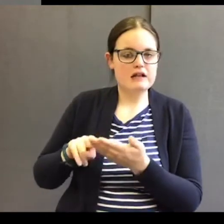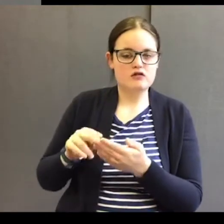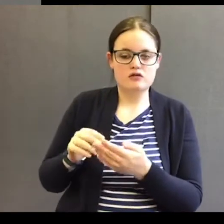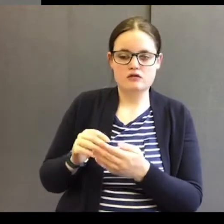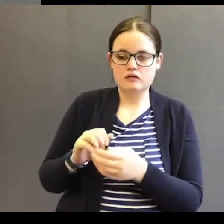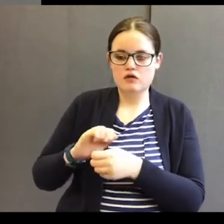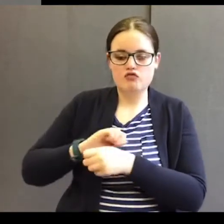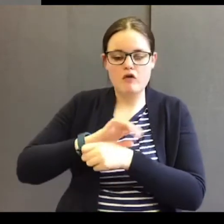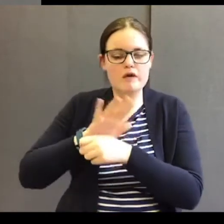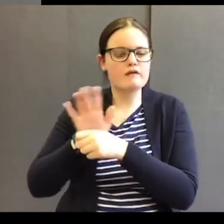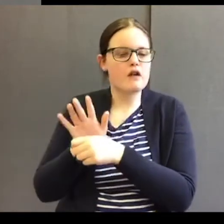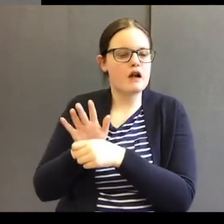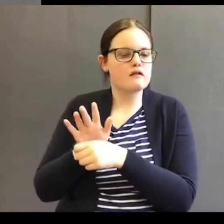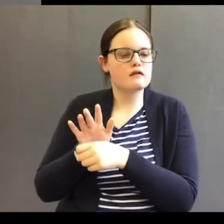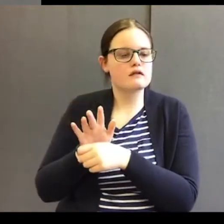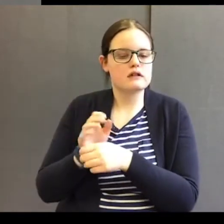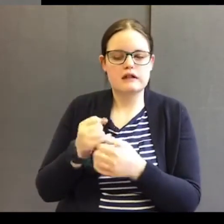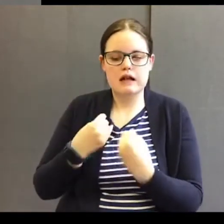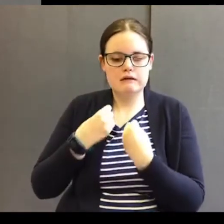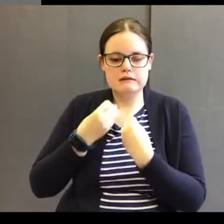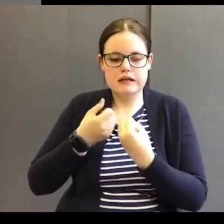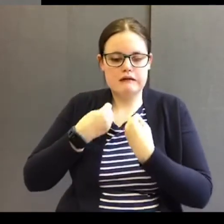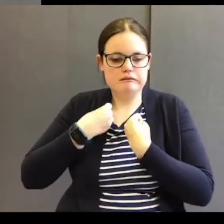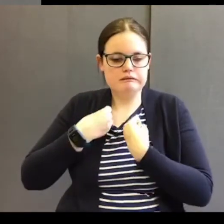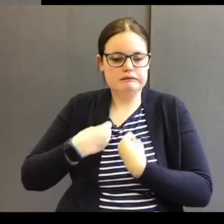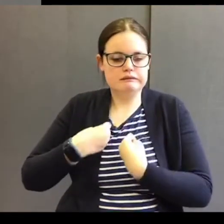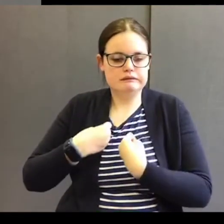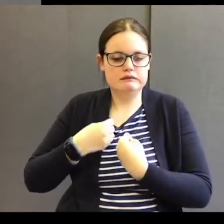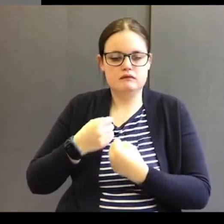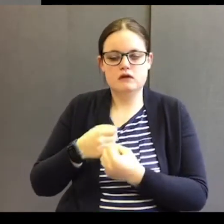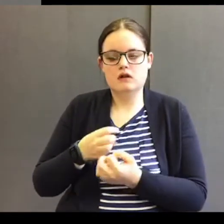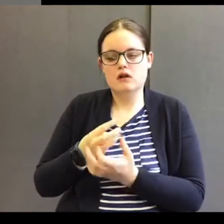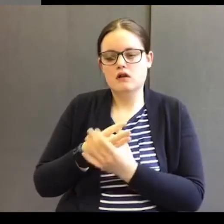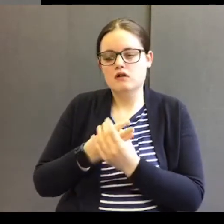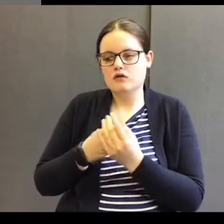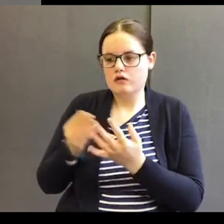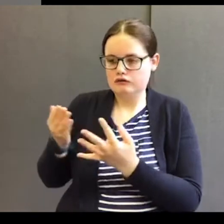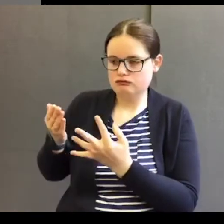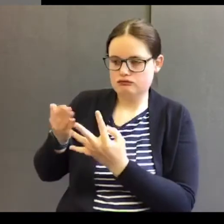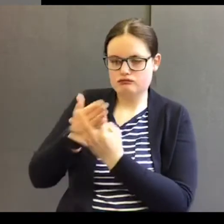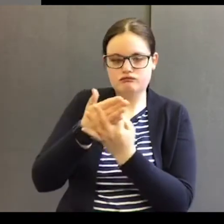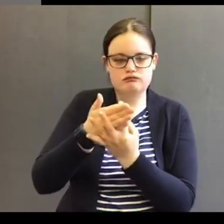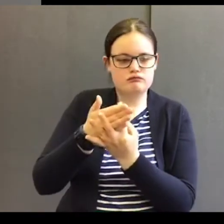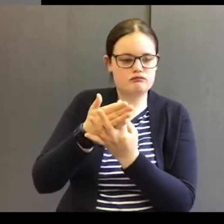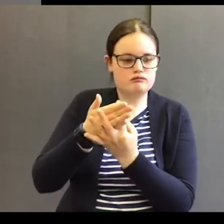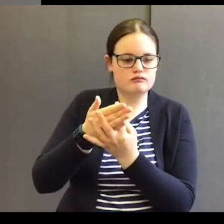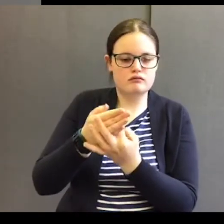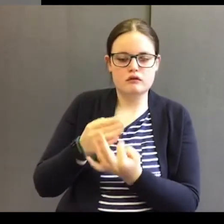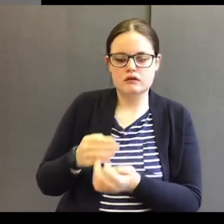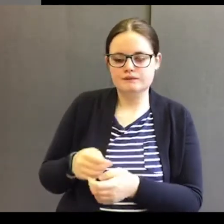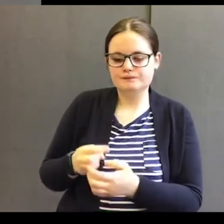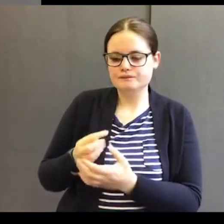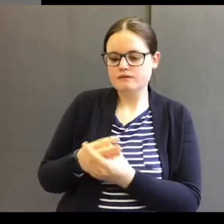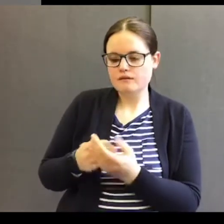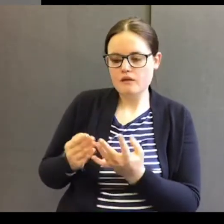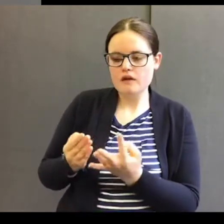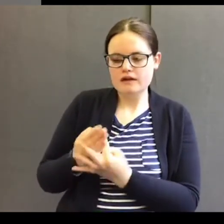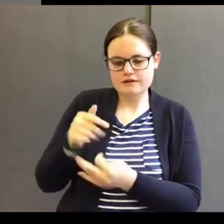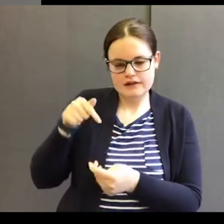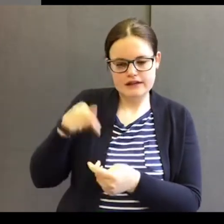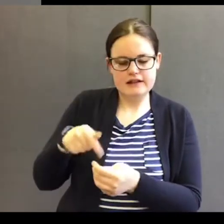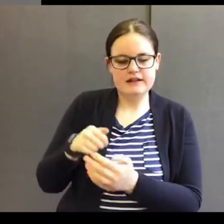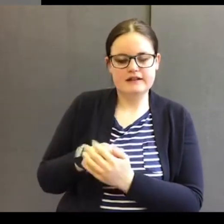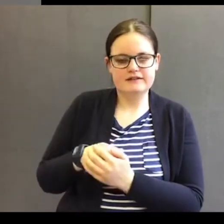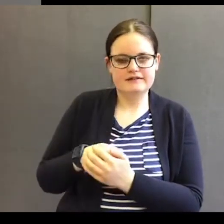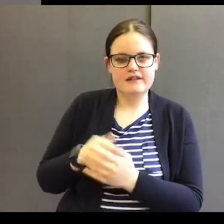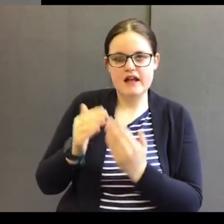unnatural pandemic, some disease, and God intervenes. And so he